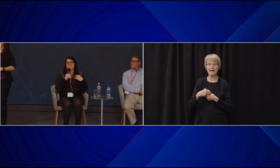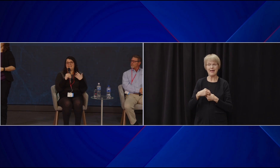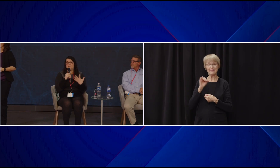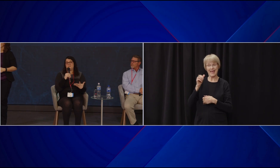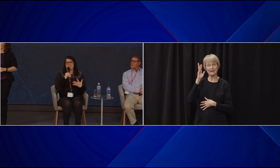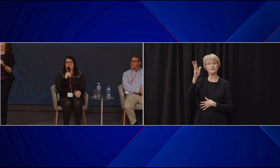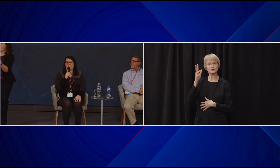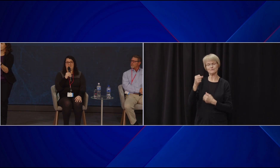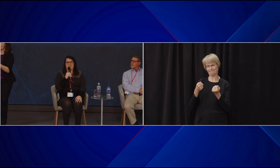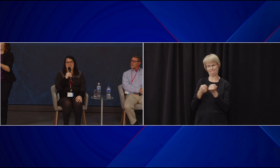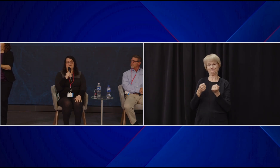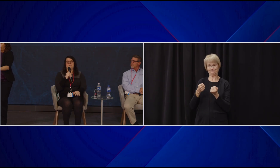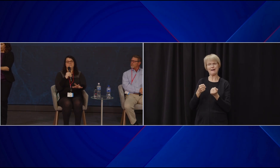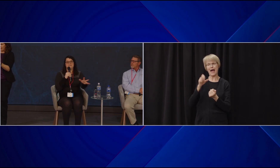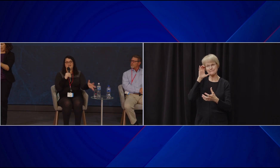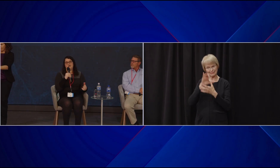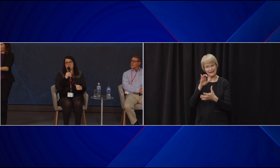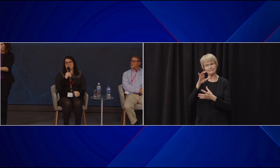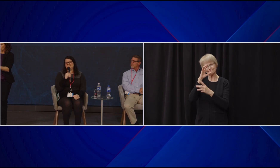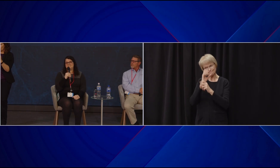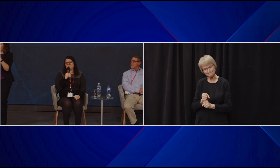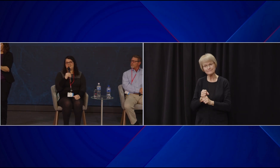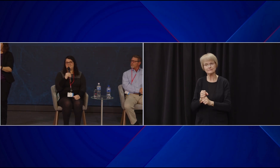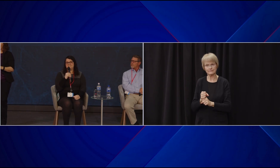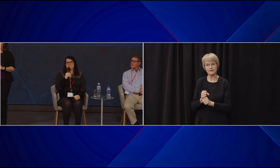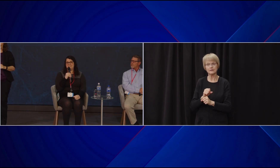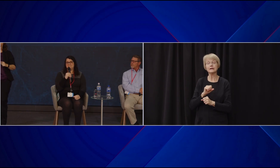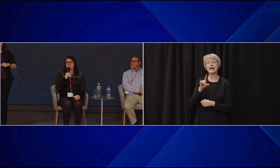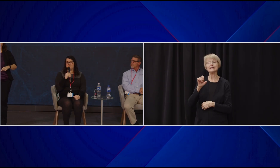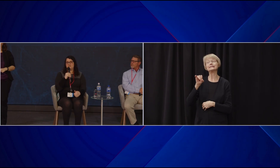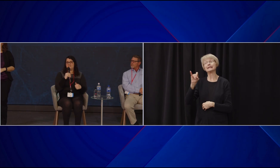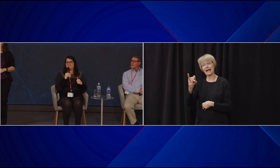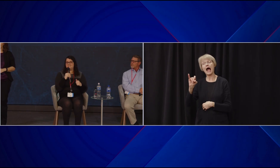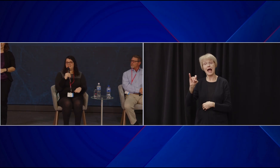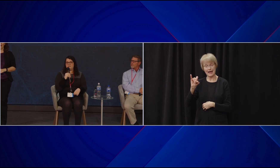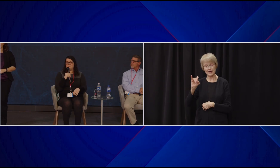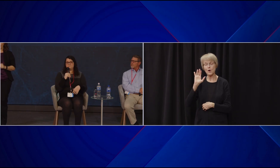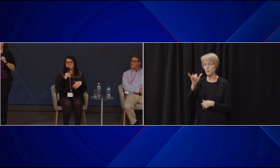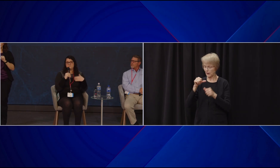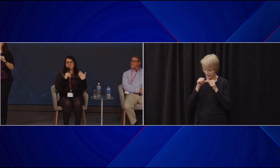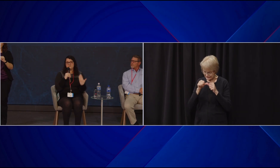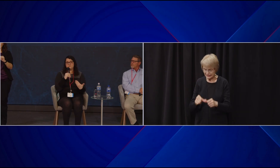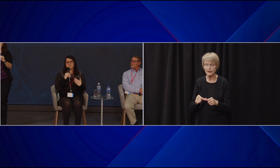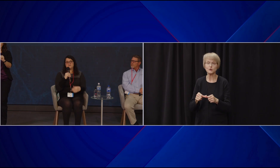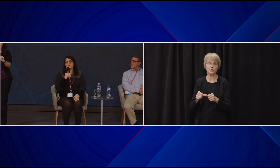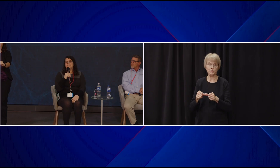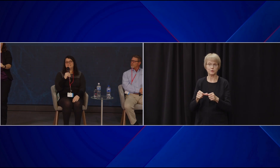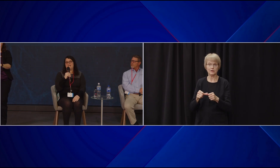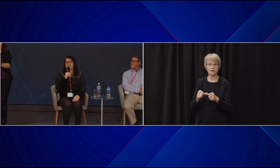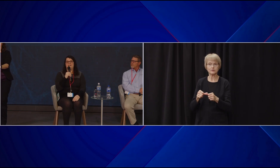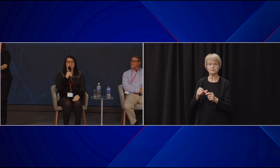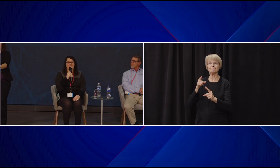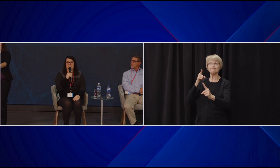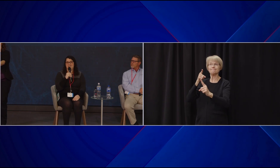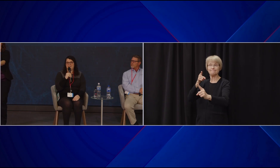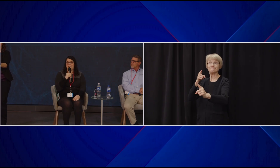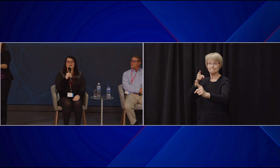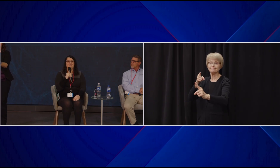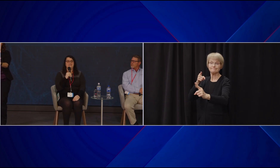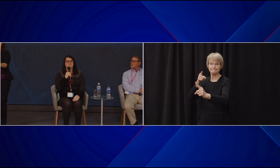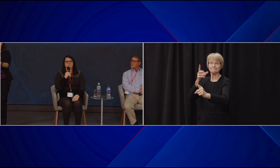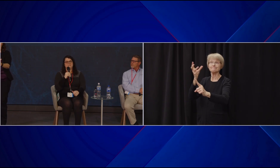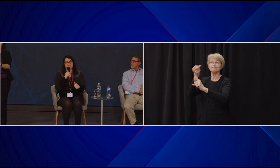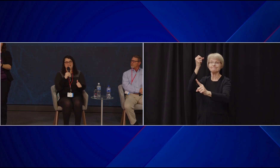a future that I believe in, and a future that all of us at Starkloff Disability Institute are going to continue to work towards again and again and